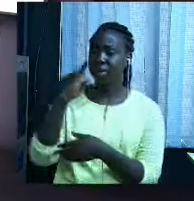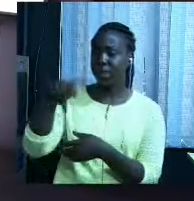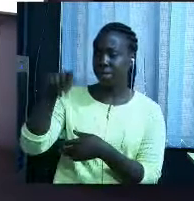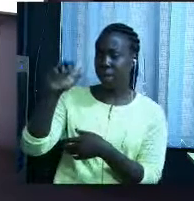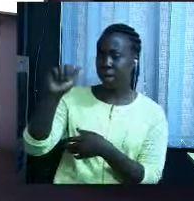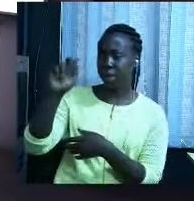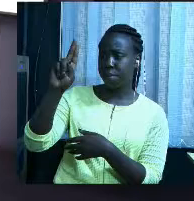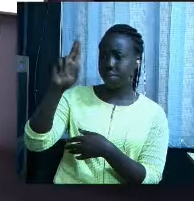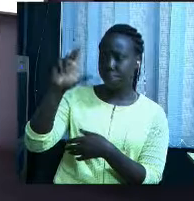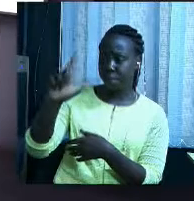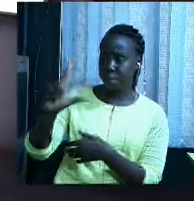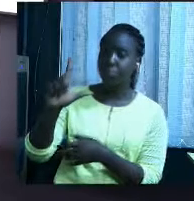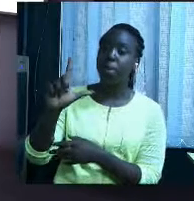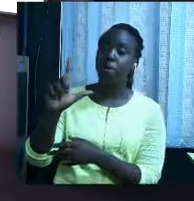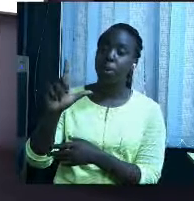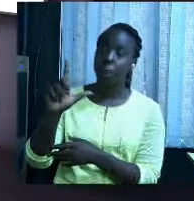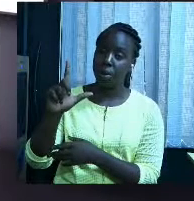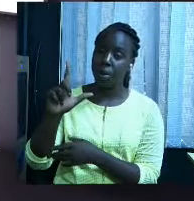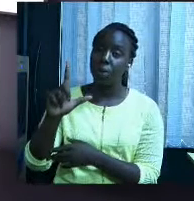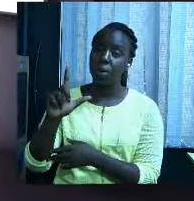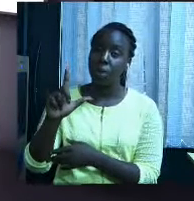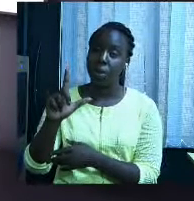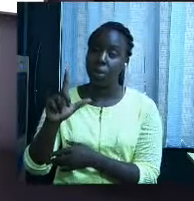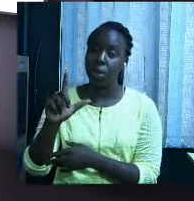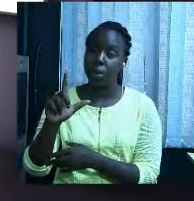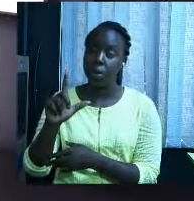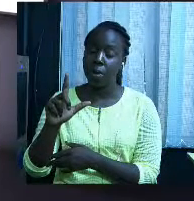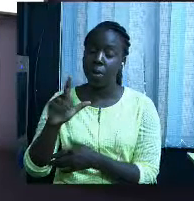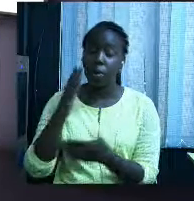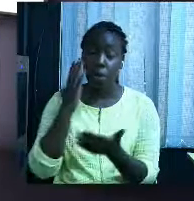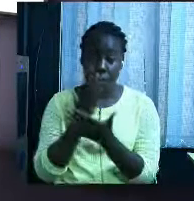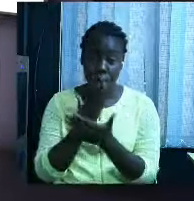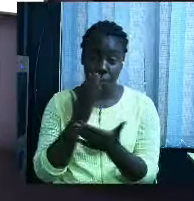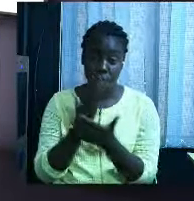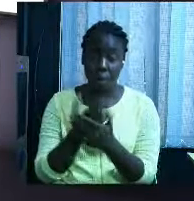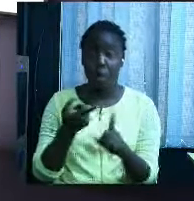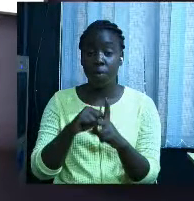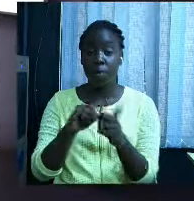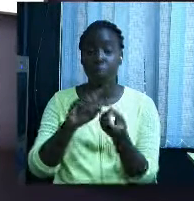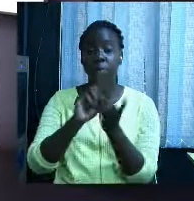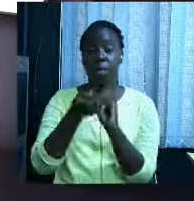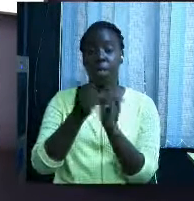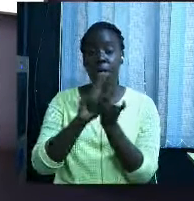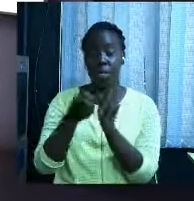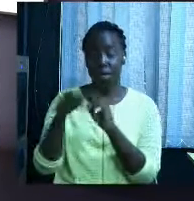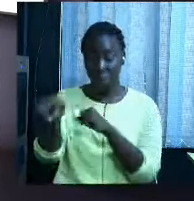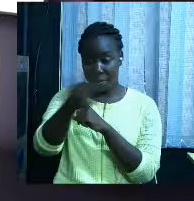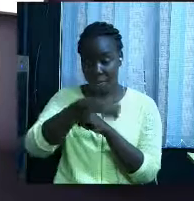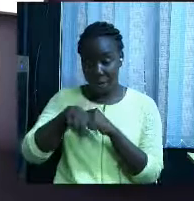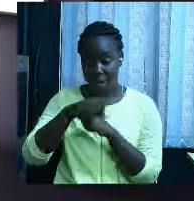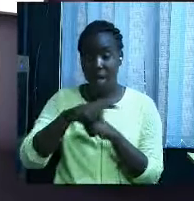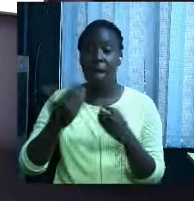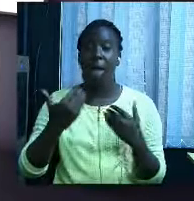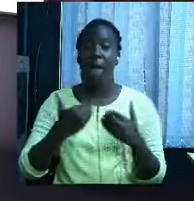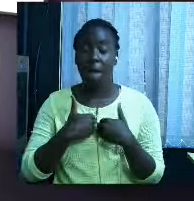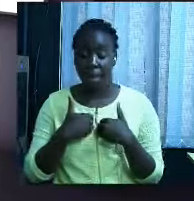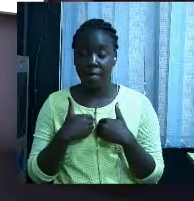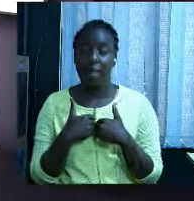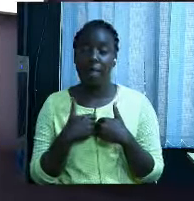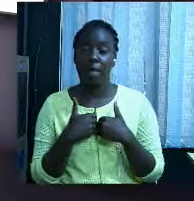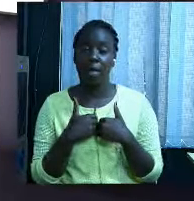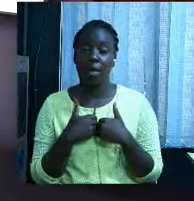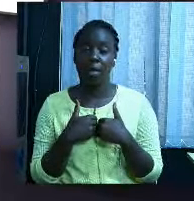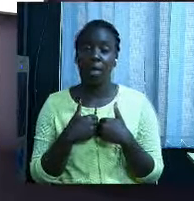issue of accessibility. Already, from the data we are having from the Kenya Bureau of Statistics, it says